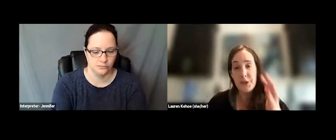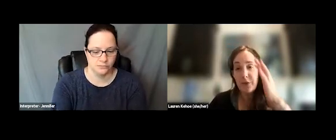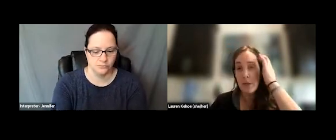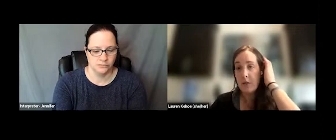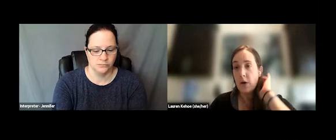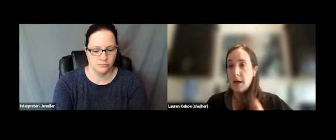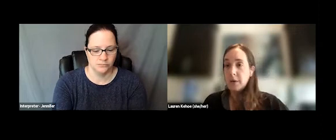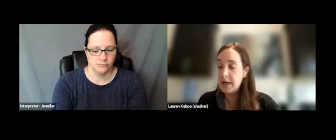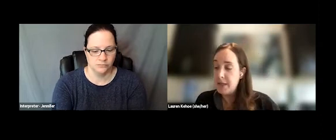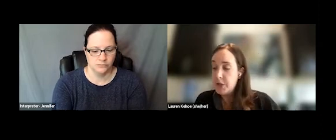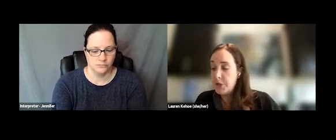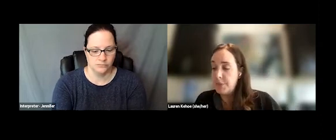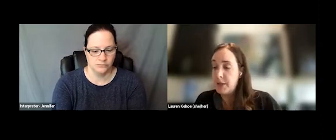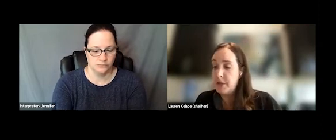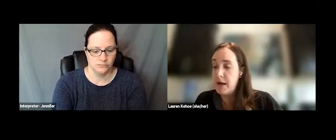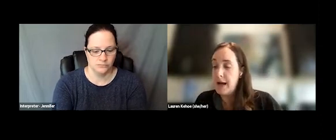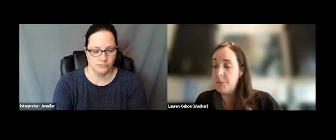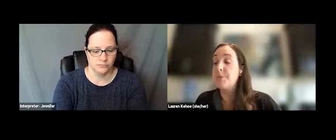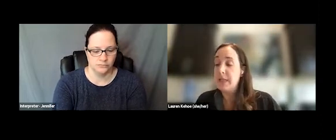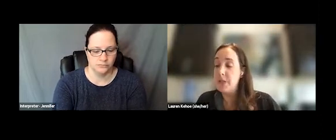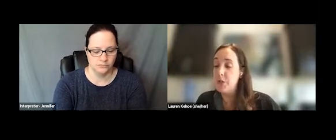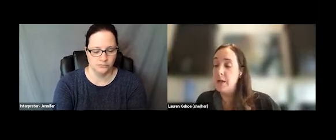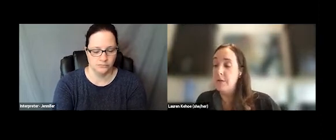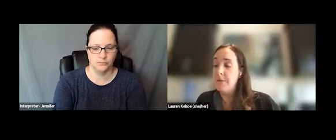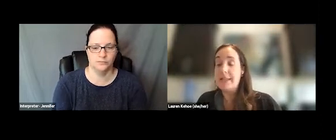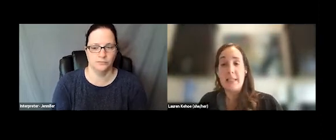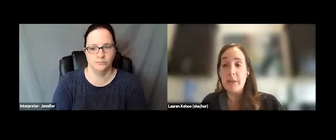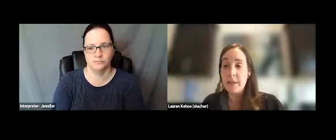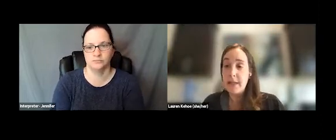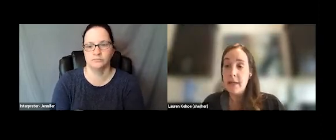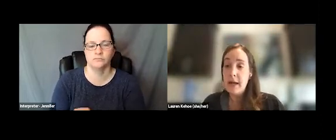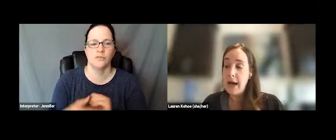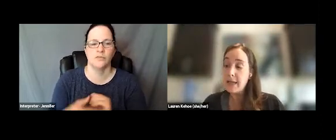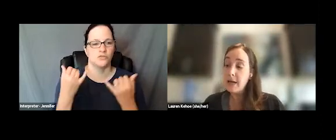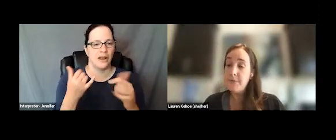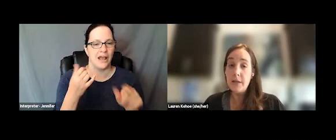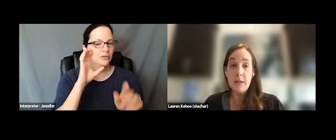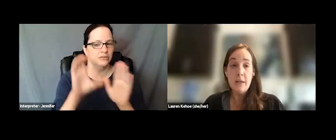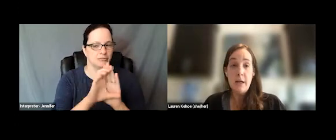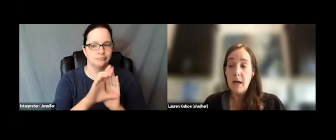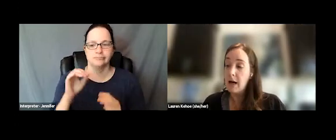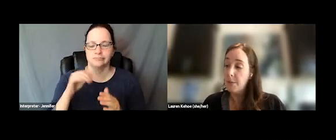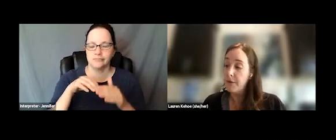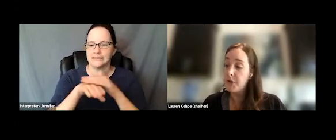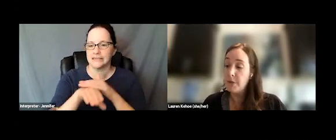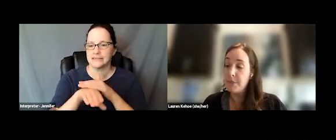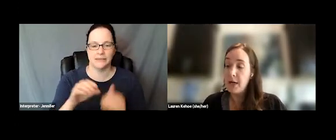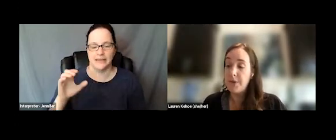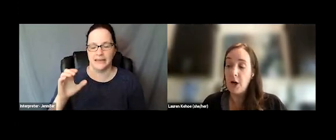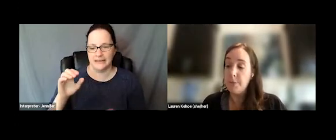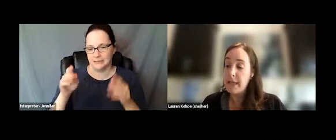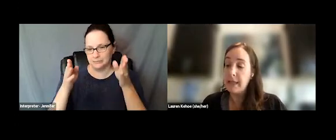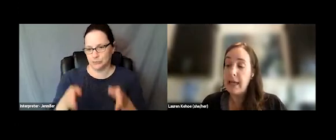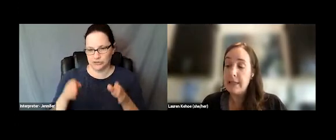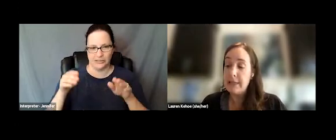So on this screen, you have an image description, an image of an accessibility icon figure of a human being